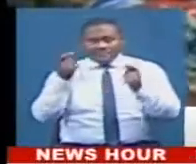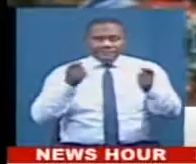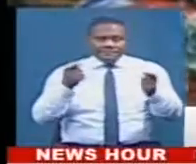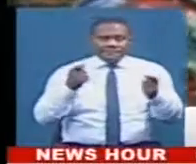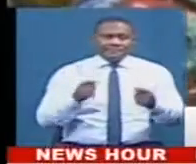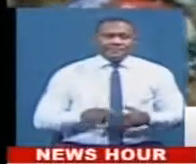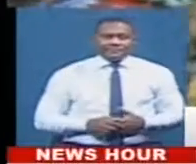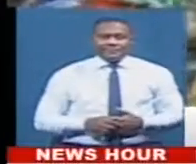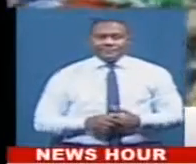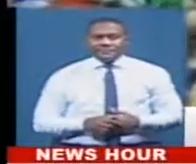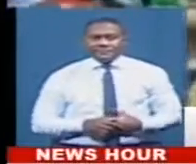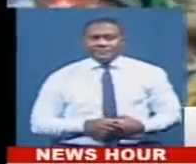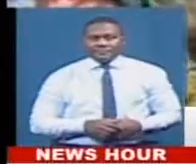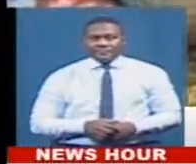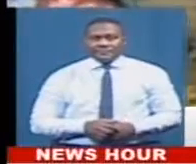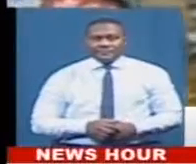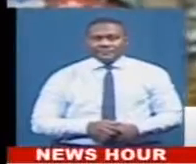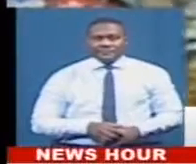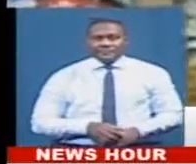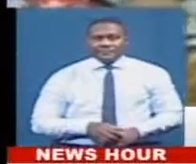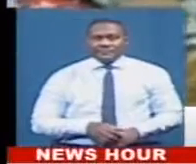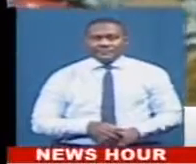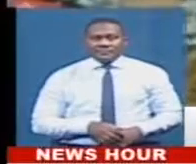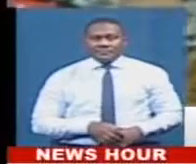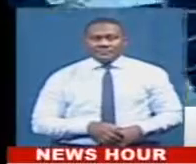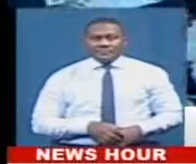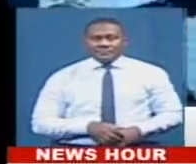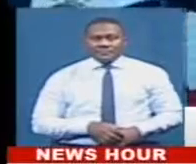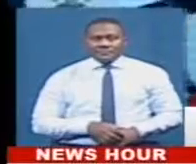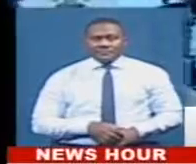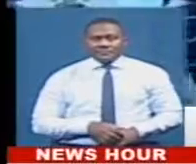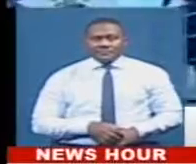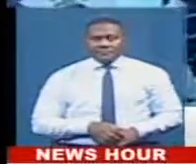development in the country. Miriam Adoma-Kobwating, GBC 24, Accra.